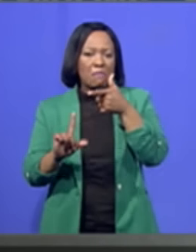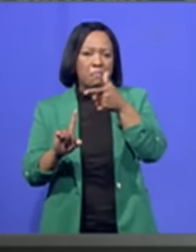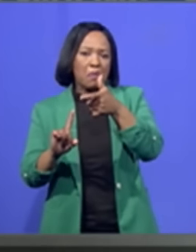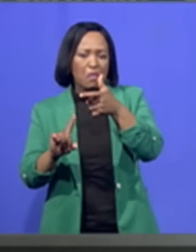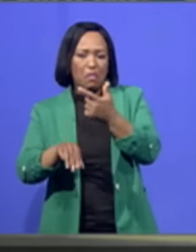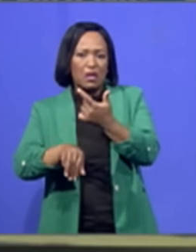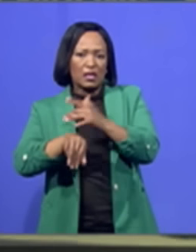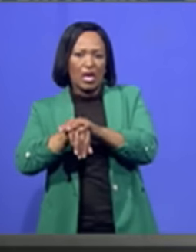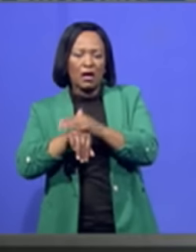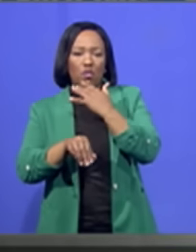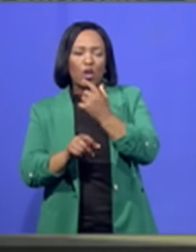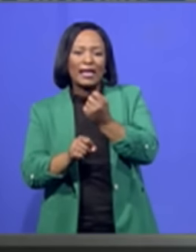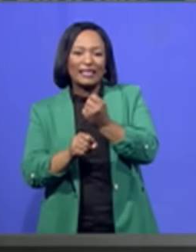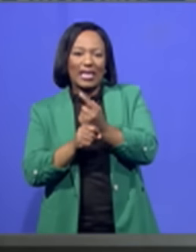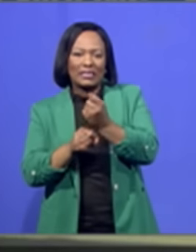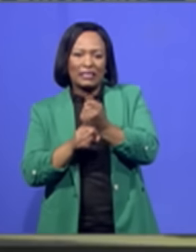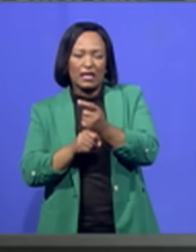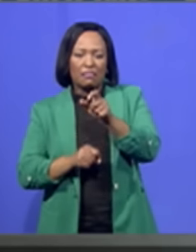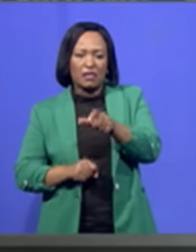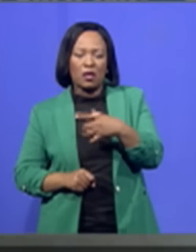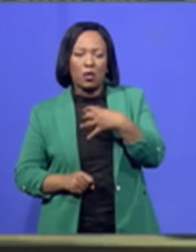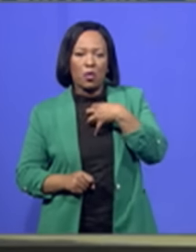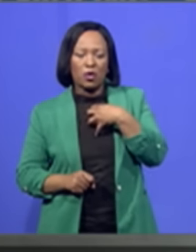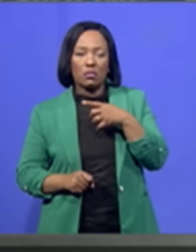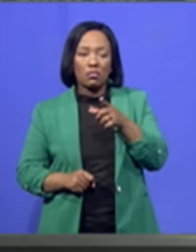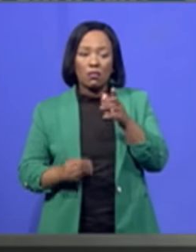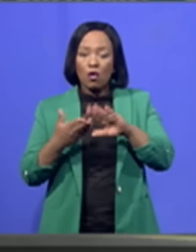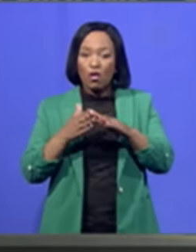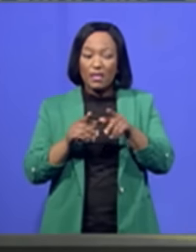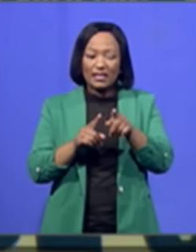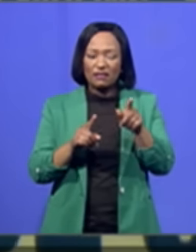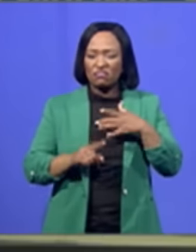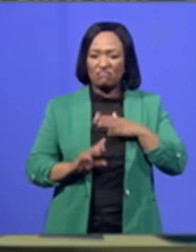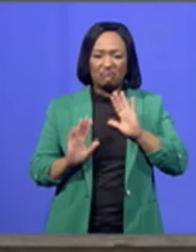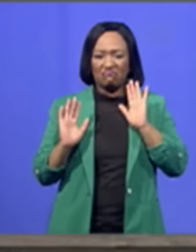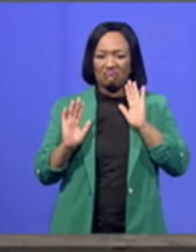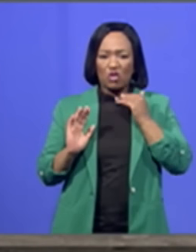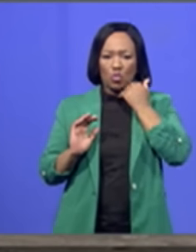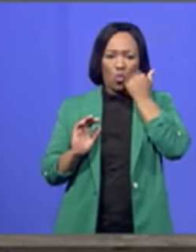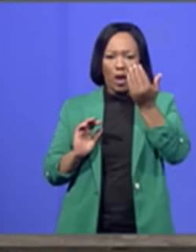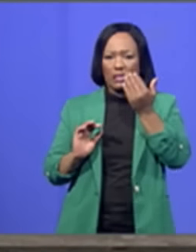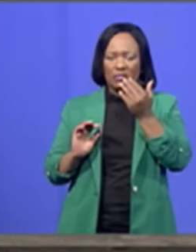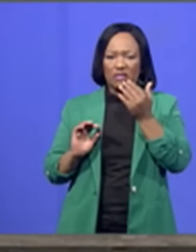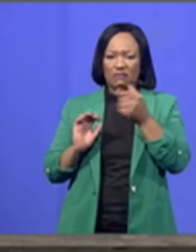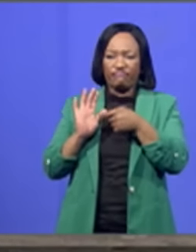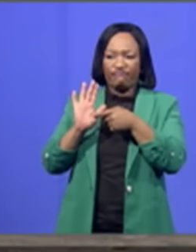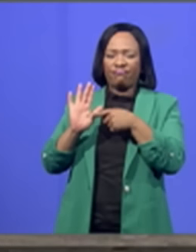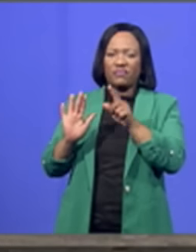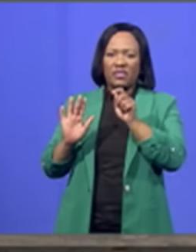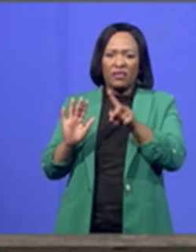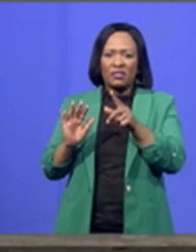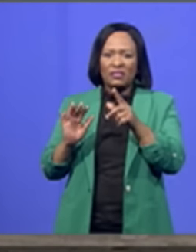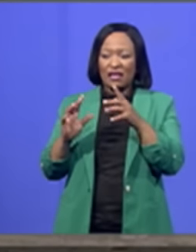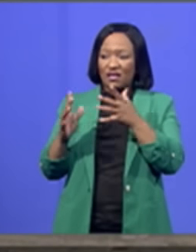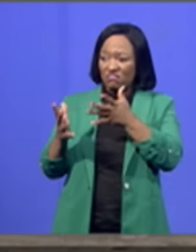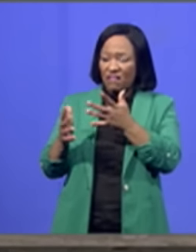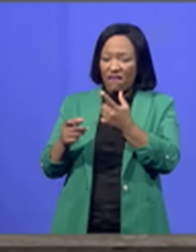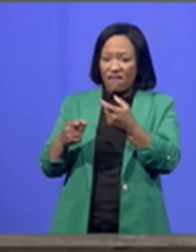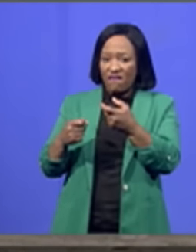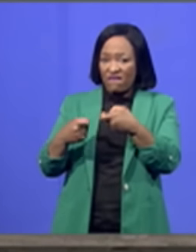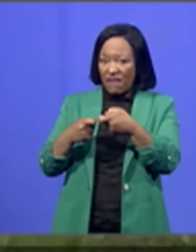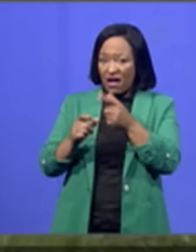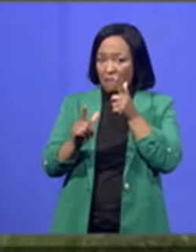bolawa ke mongwe wa tekisi maloko a setšhaba ao a bego a sa nyake go bonagala ba re mehuta e bjalo ya dikgaruru ka tikologong ye